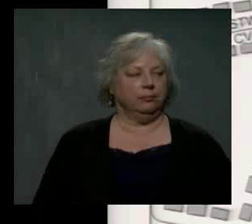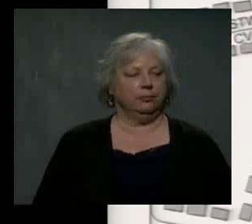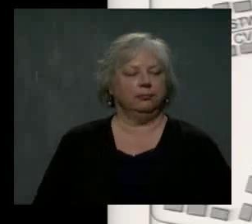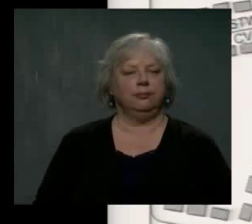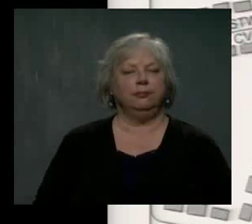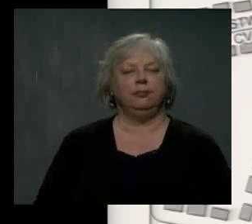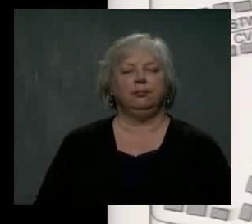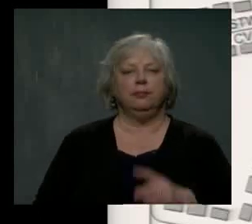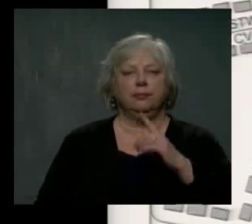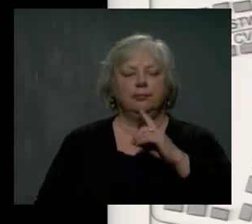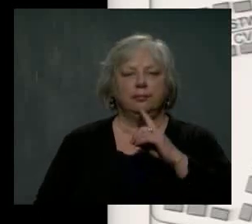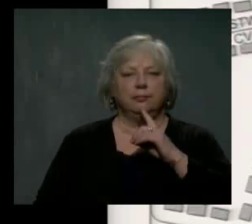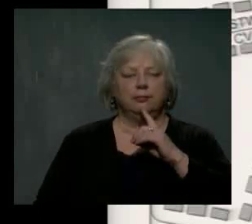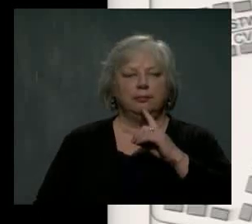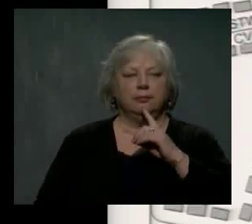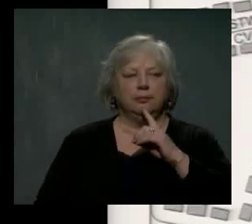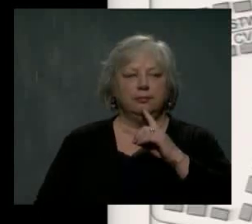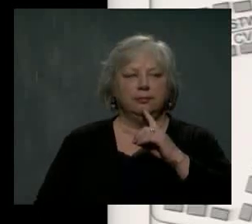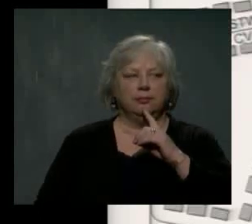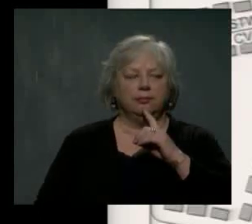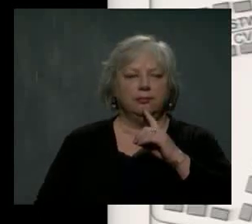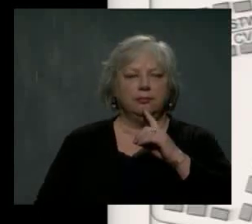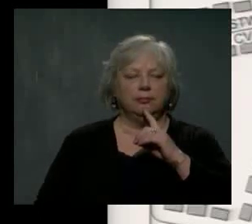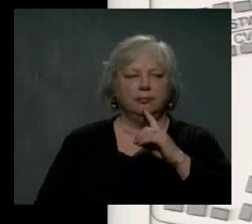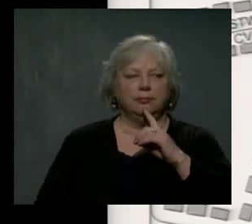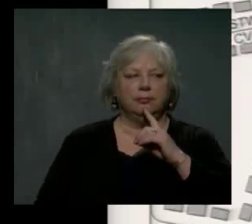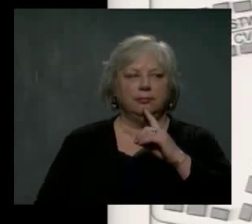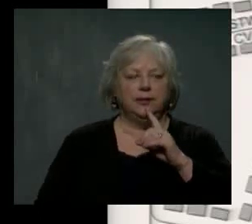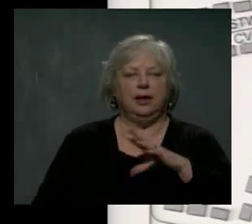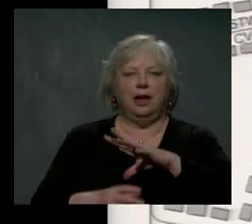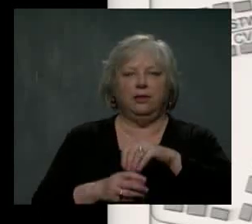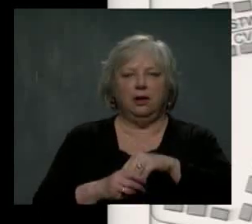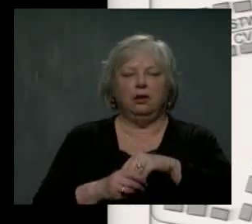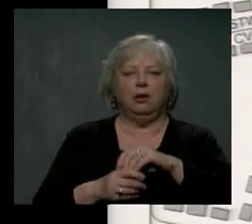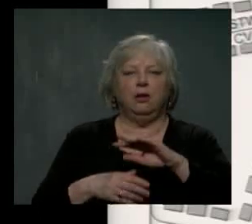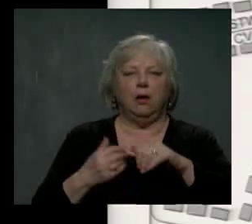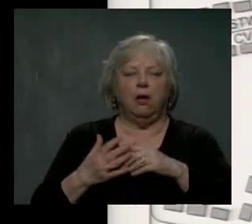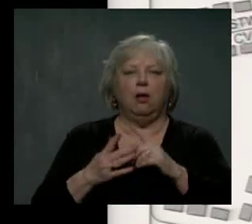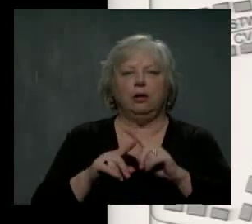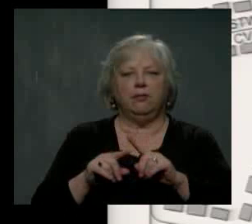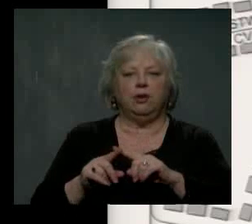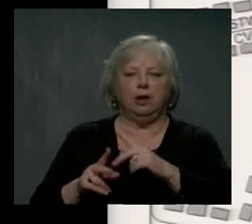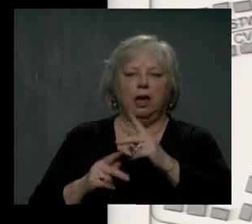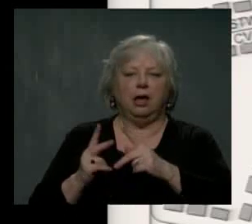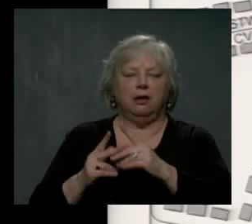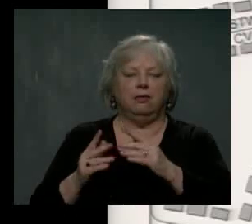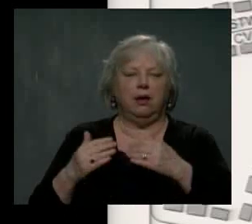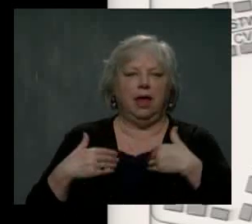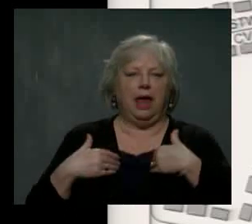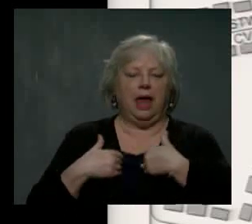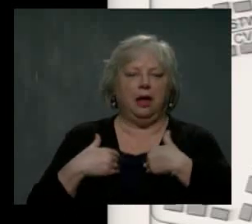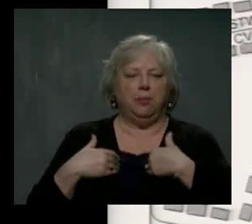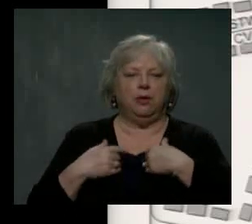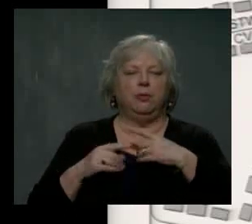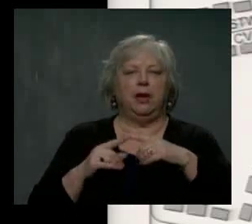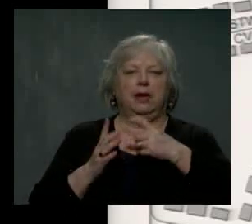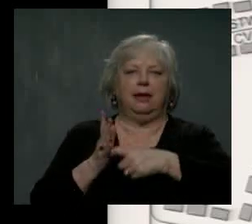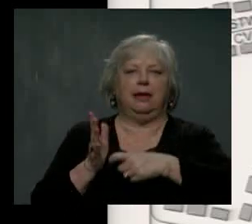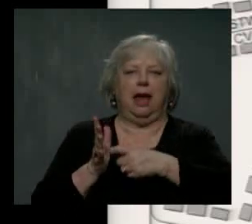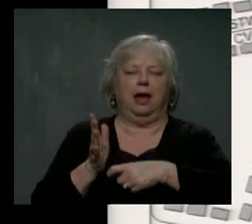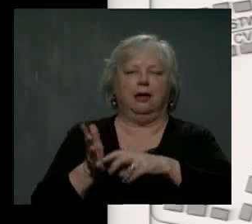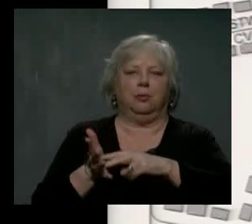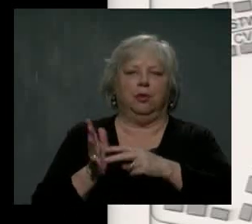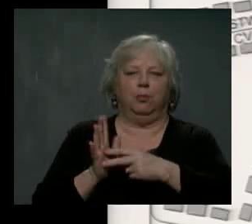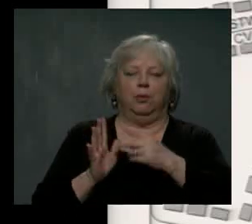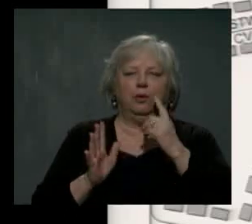It does include all hoofed animals, correct? Yes, all it does include those. So in other words, it's more of a tax purpose for the land, agricultural, than it is